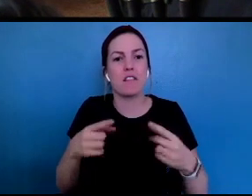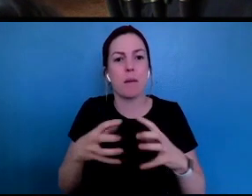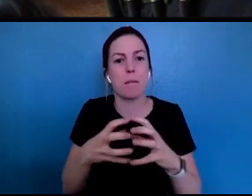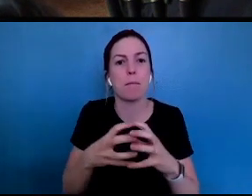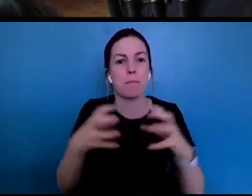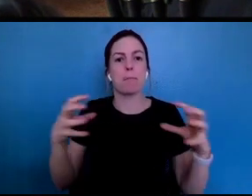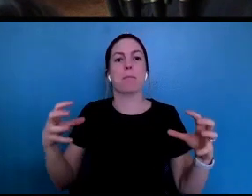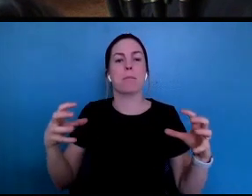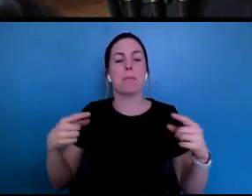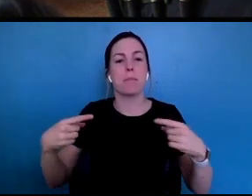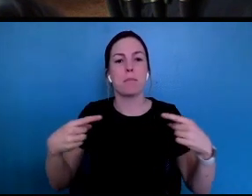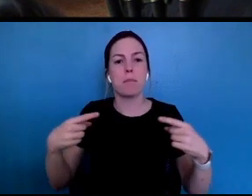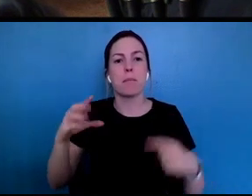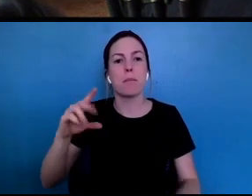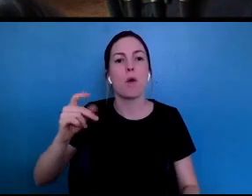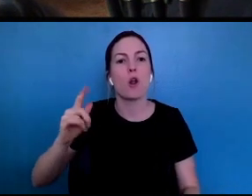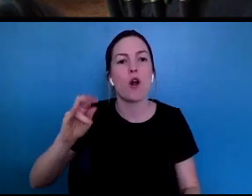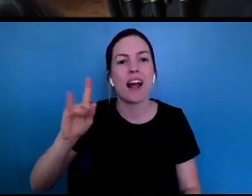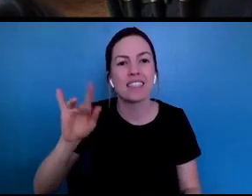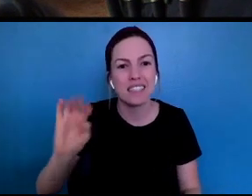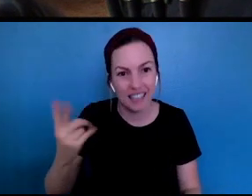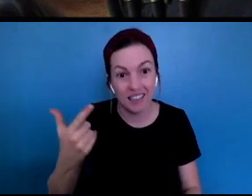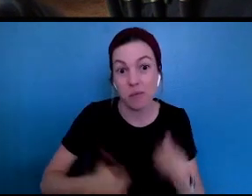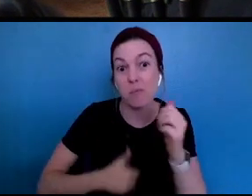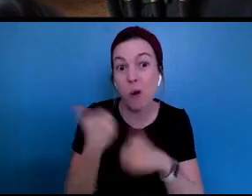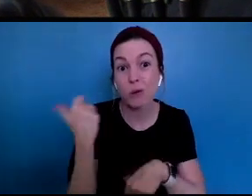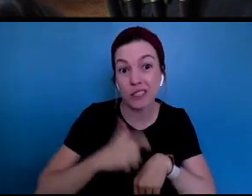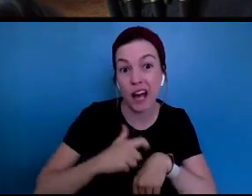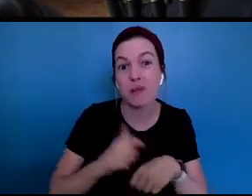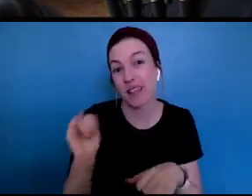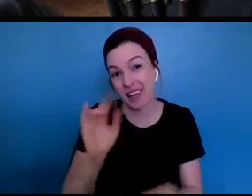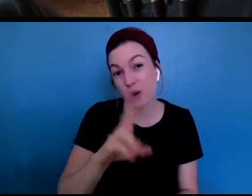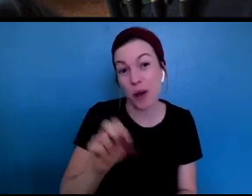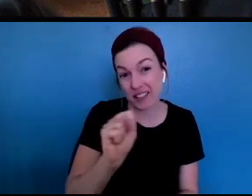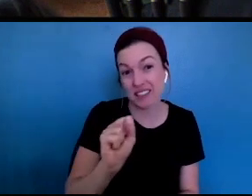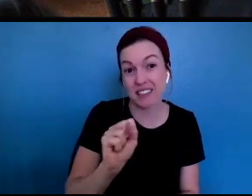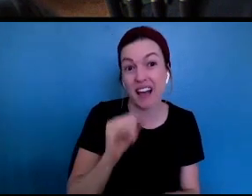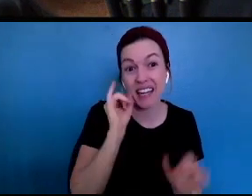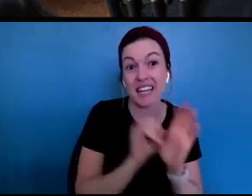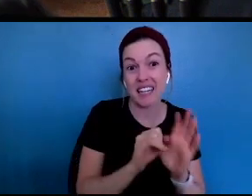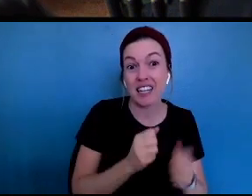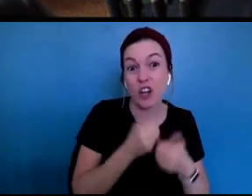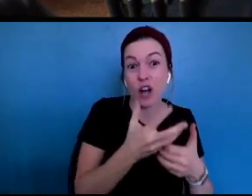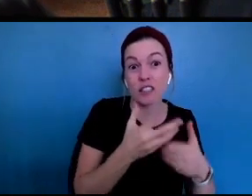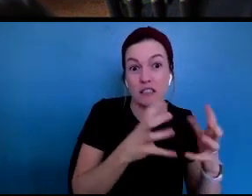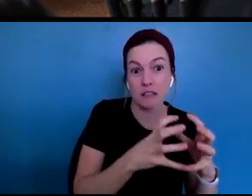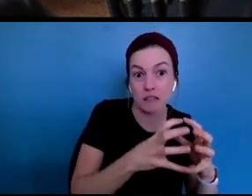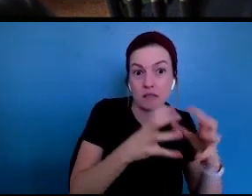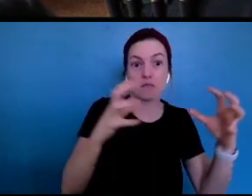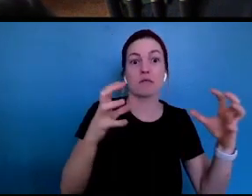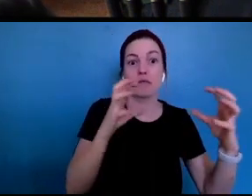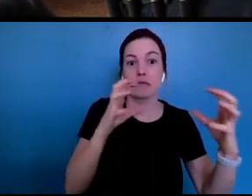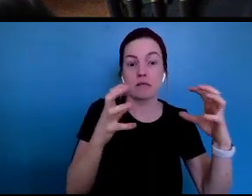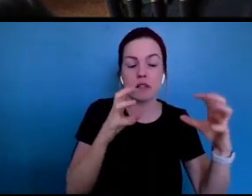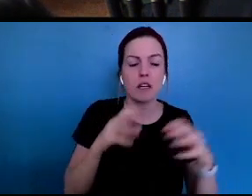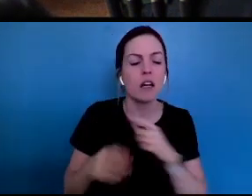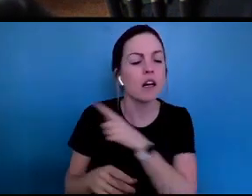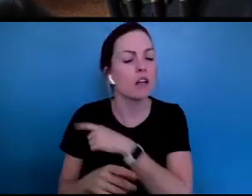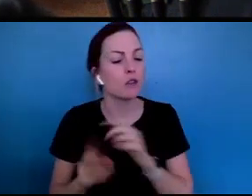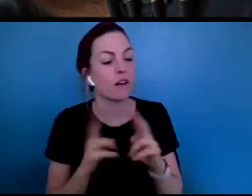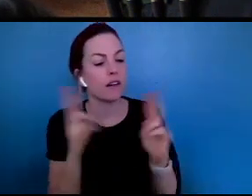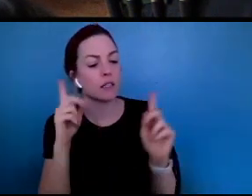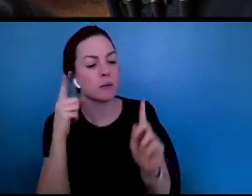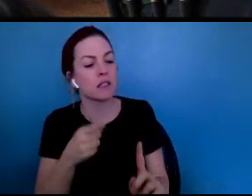like identity can be in countries like the United States? Yeah, I mean it in a very specific sense in